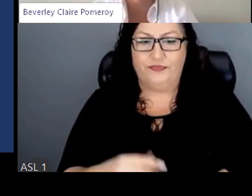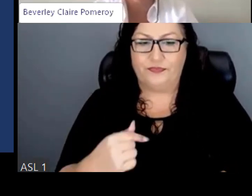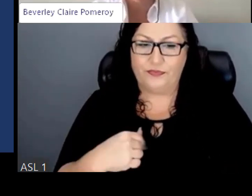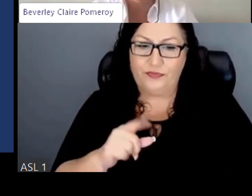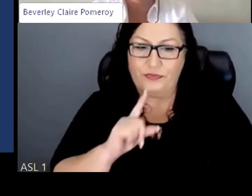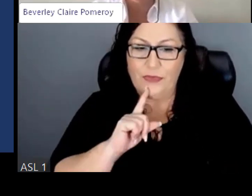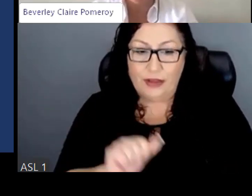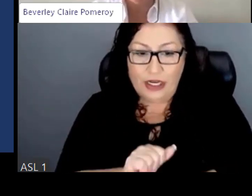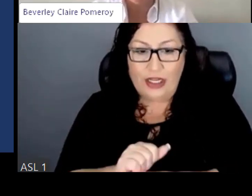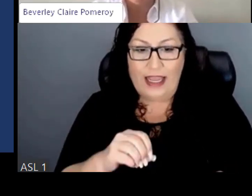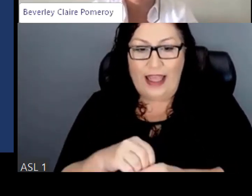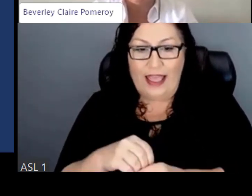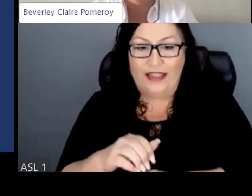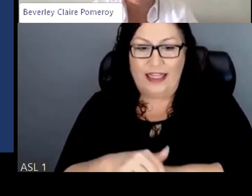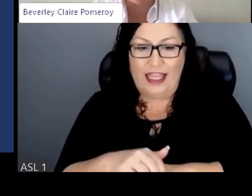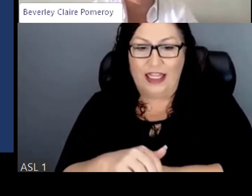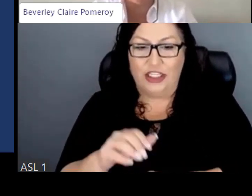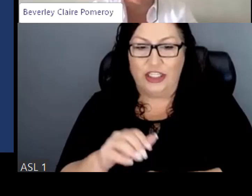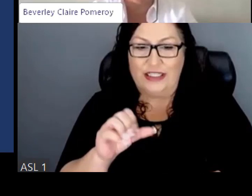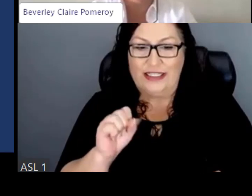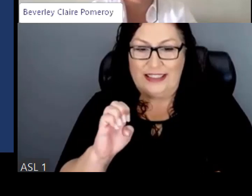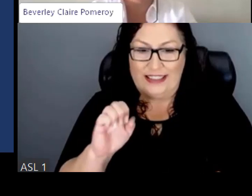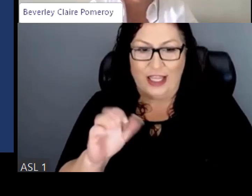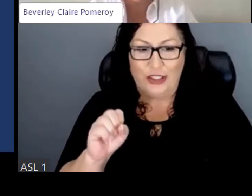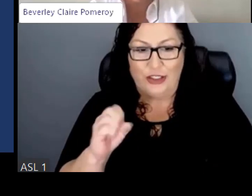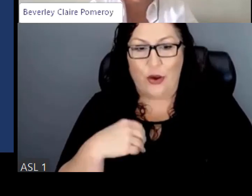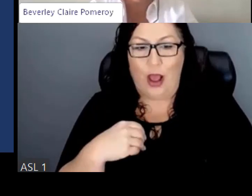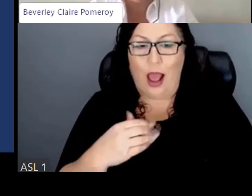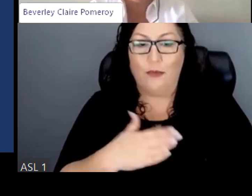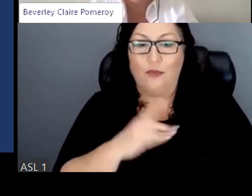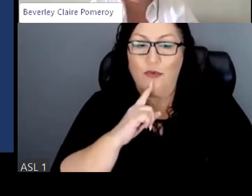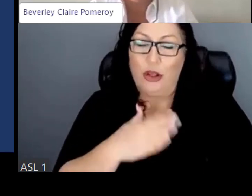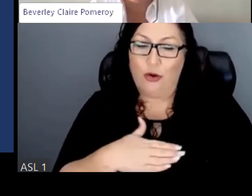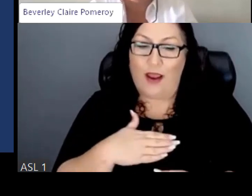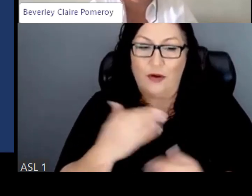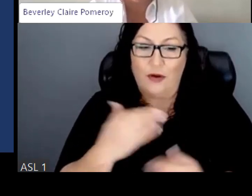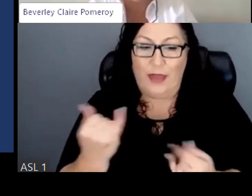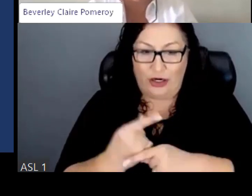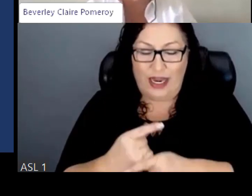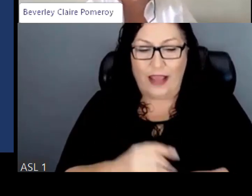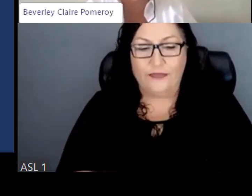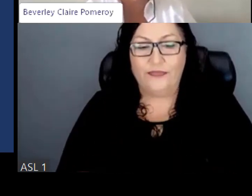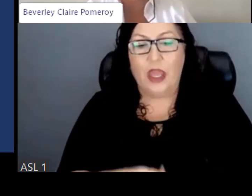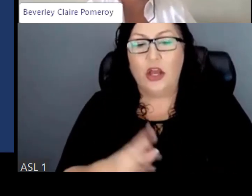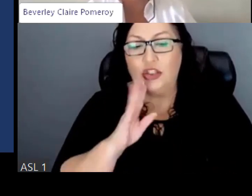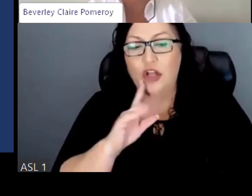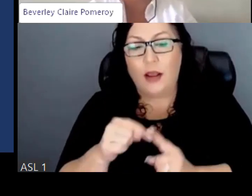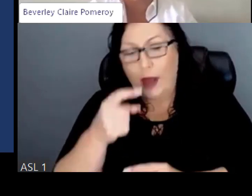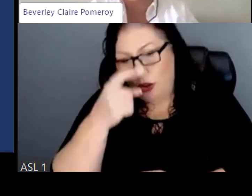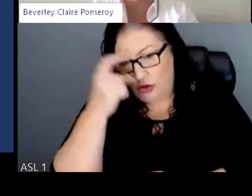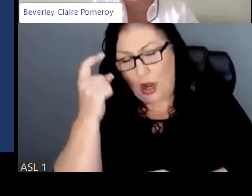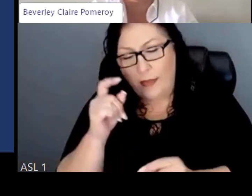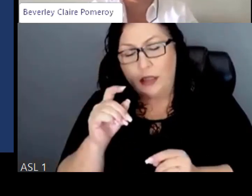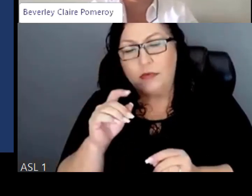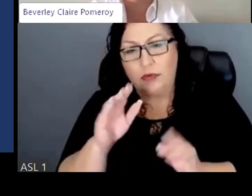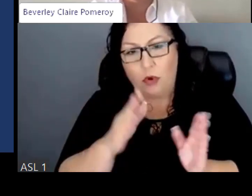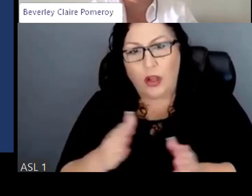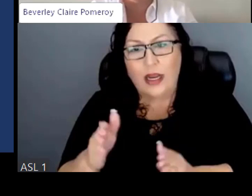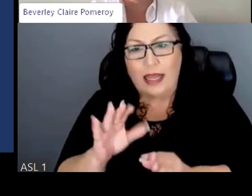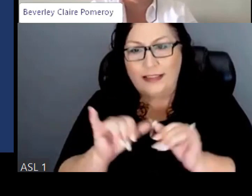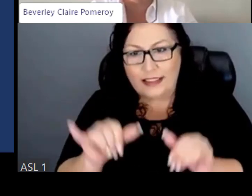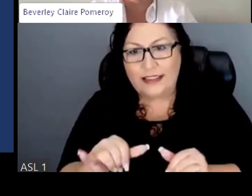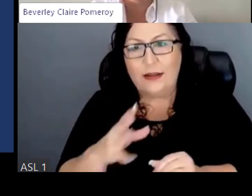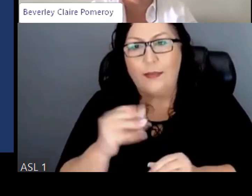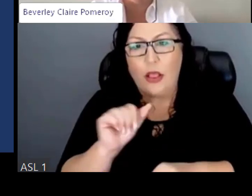Sea, so I'm super grateful to be here today. So talking about trauma organized systems and some of the work that we're